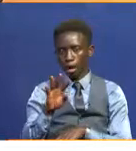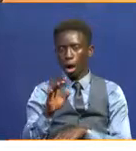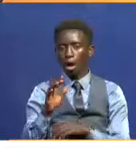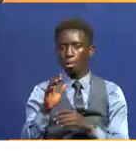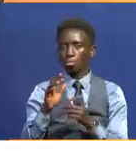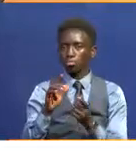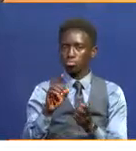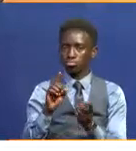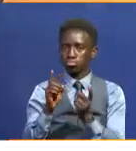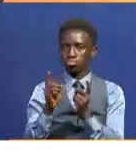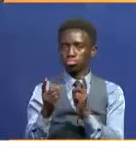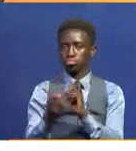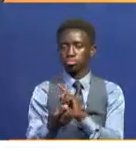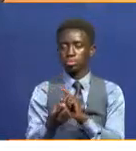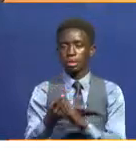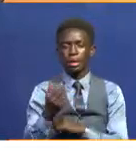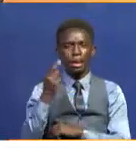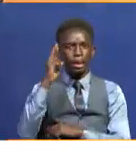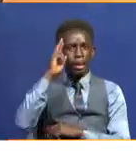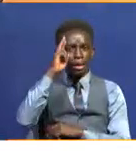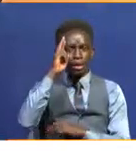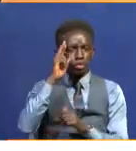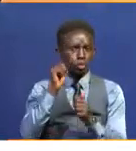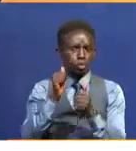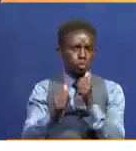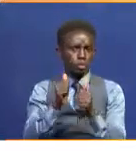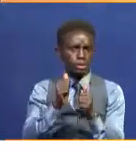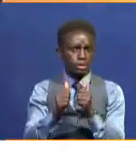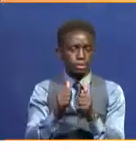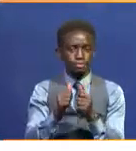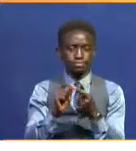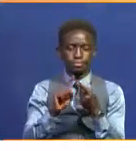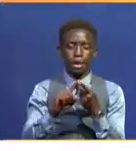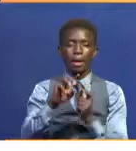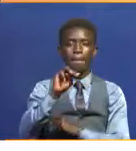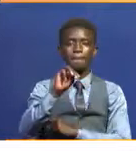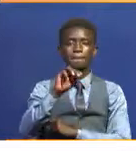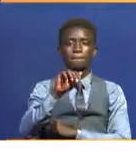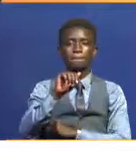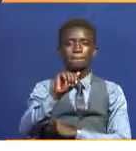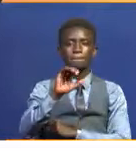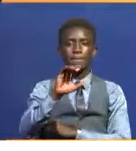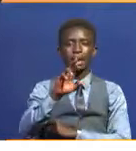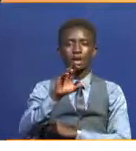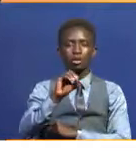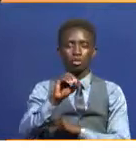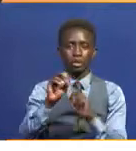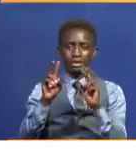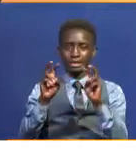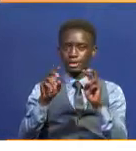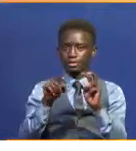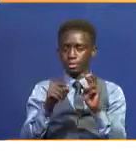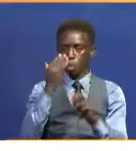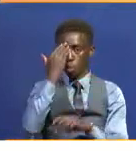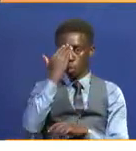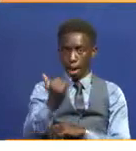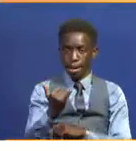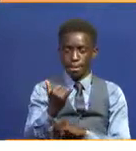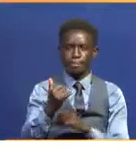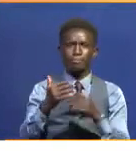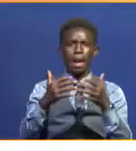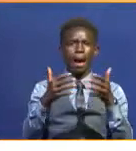that led to that, so one is the macro issue, because companies